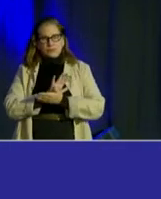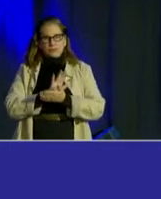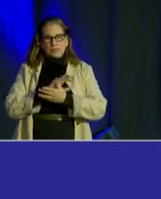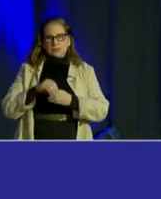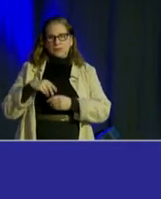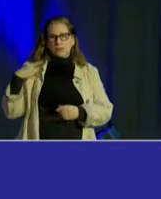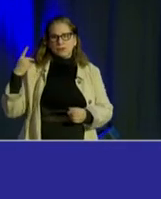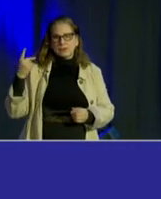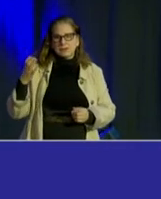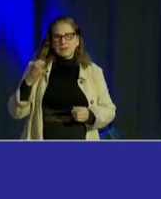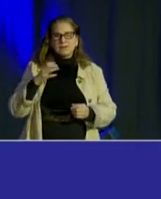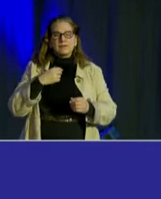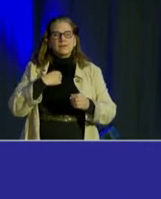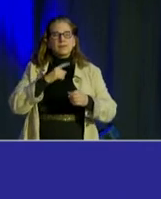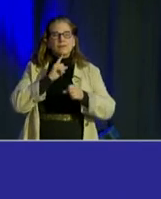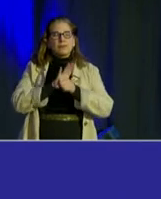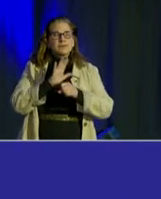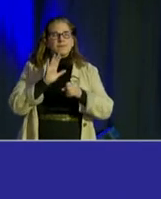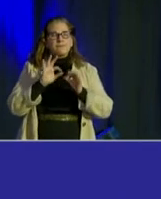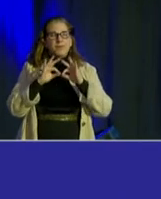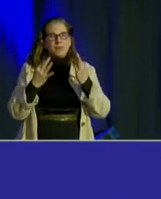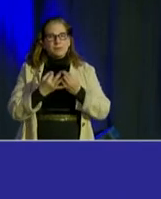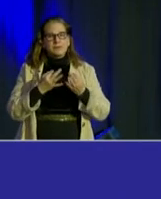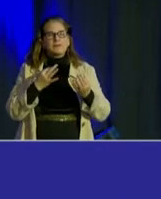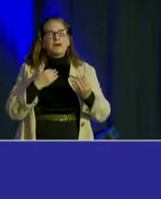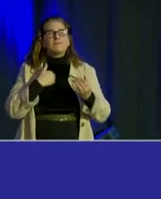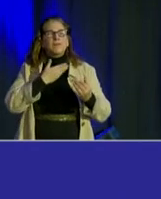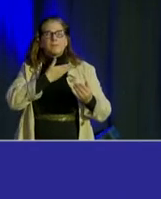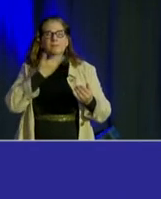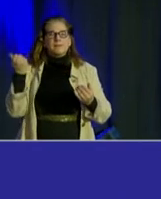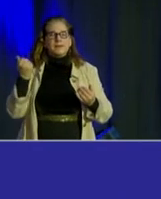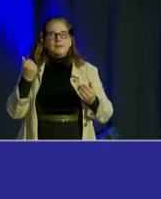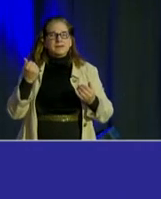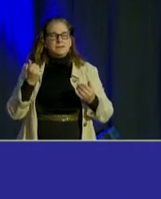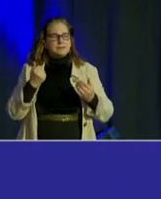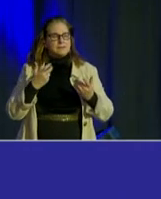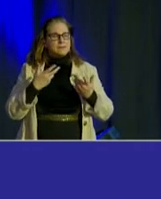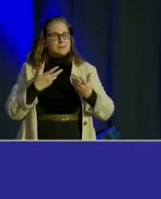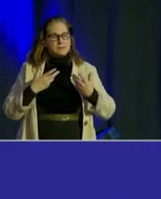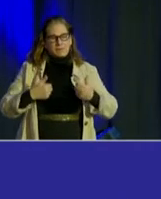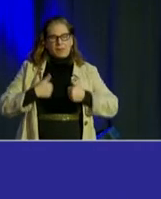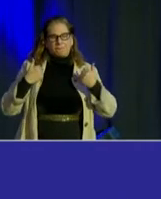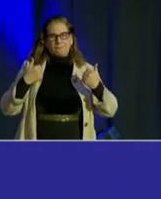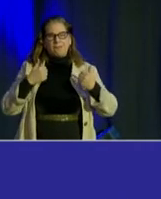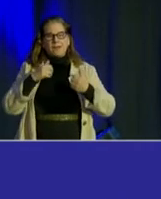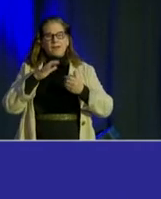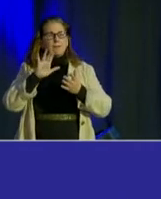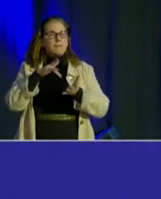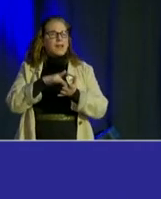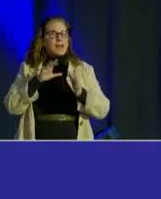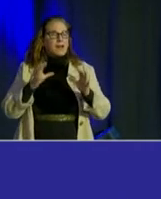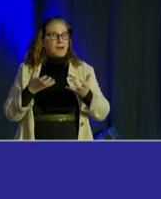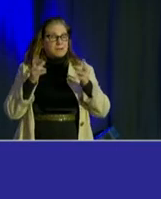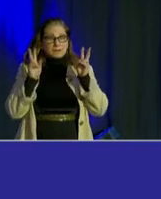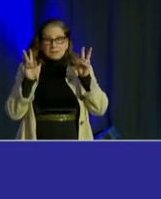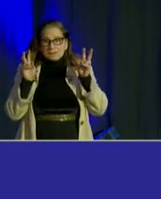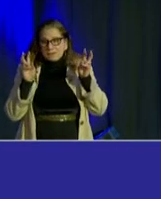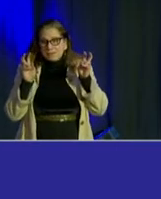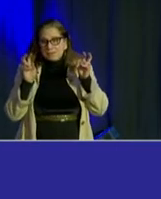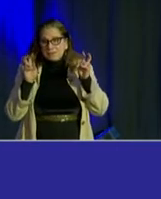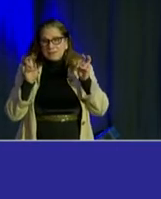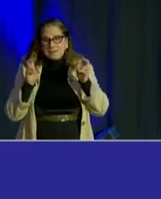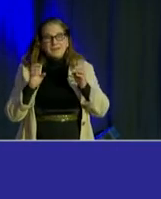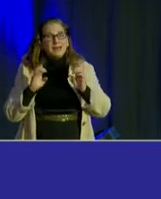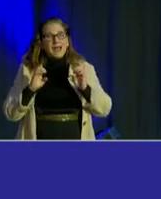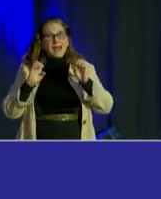pathways to the middle class. And lastly, of course, wonderful childhoods are about fun. So we must continue to